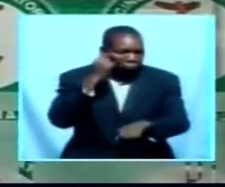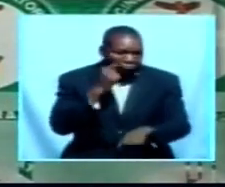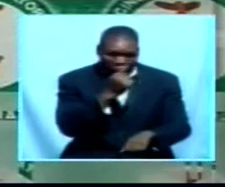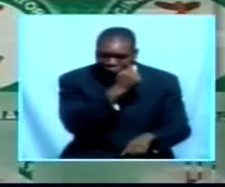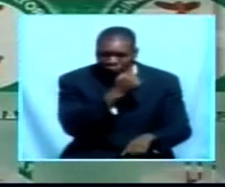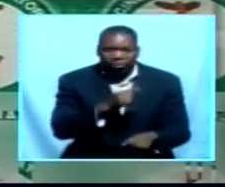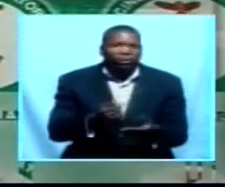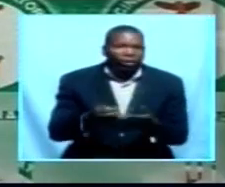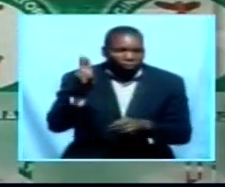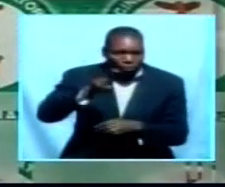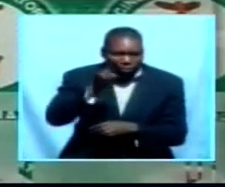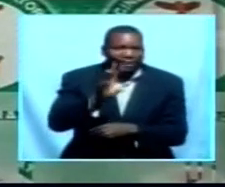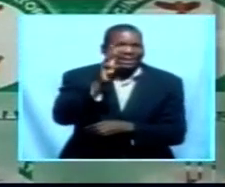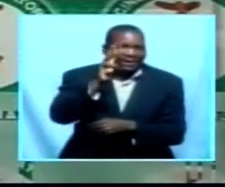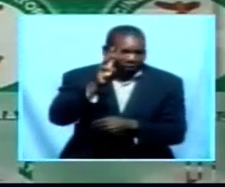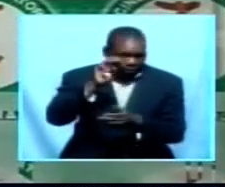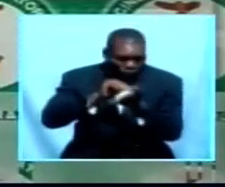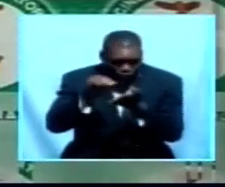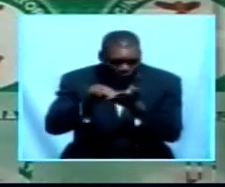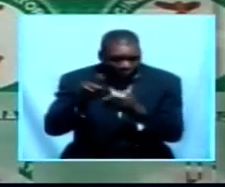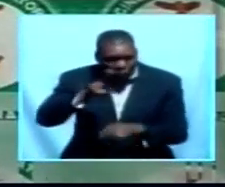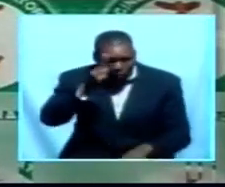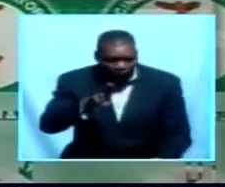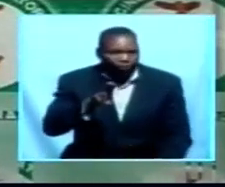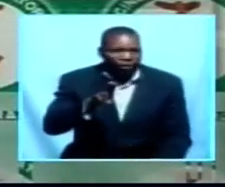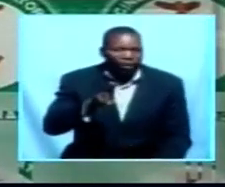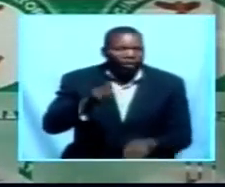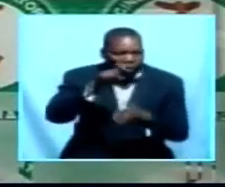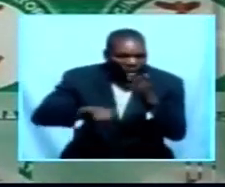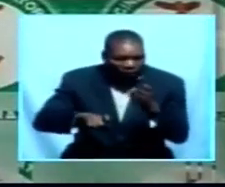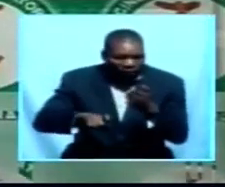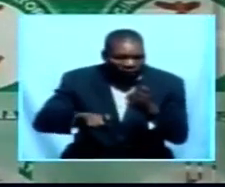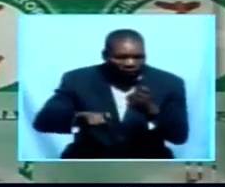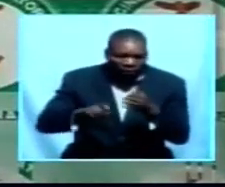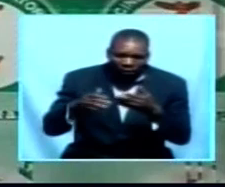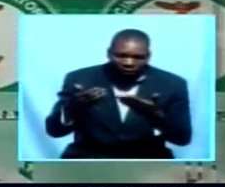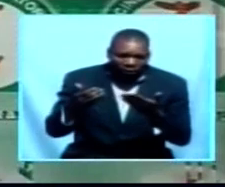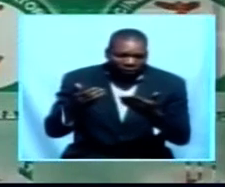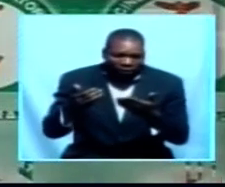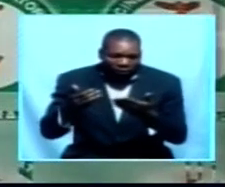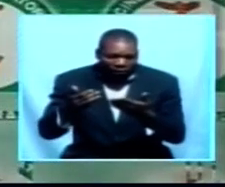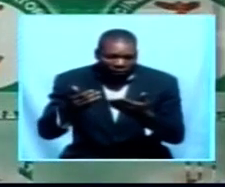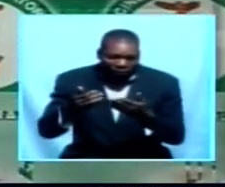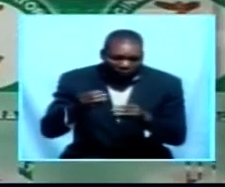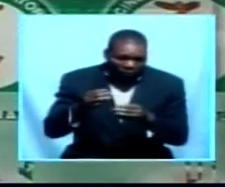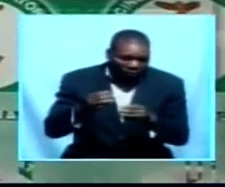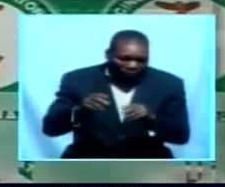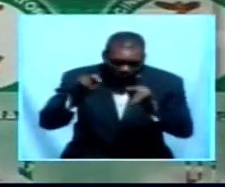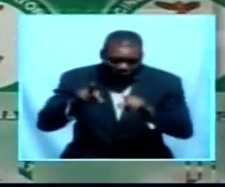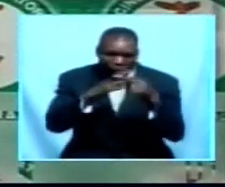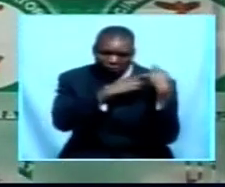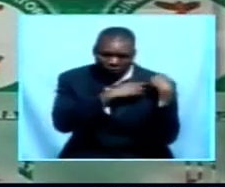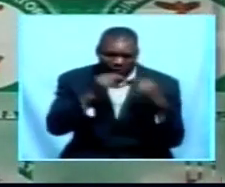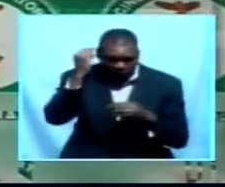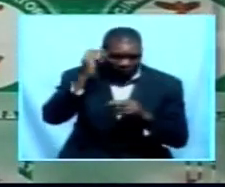$6 million United States dollars. Ministry of Health Director for Child Health and Nutrition, Angel Mwiche, says the ministry